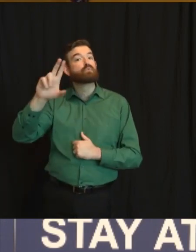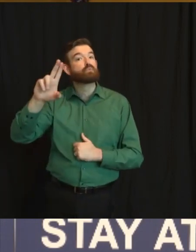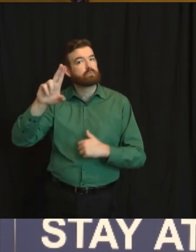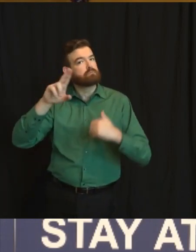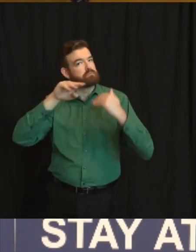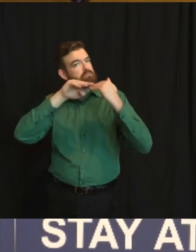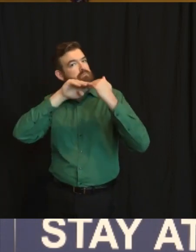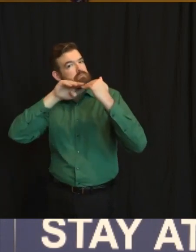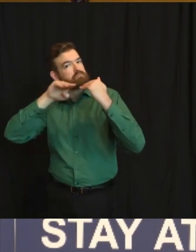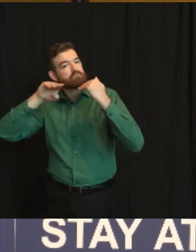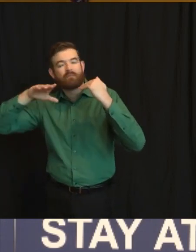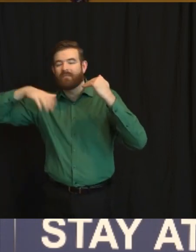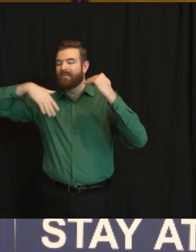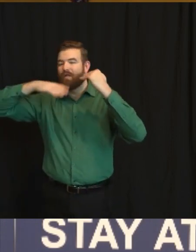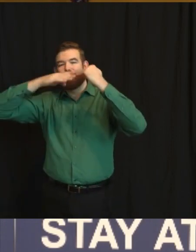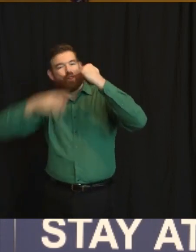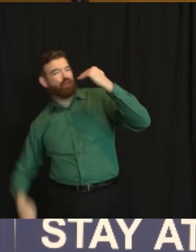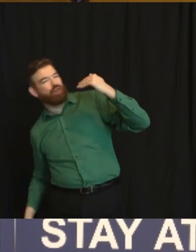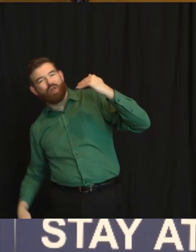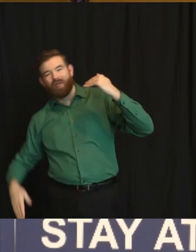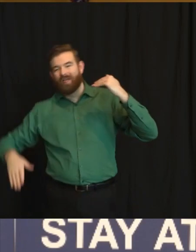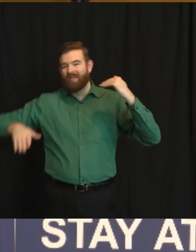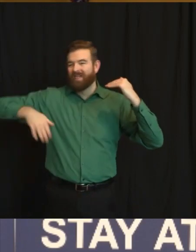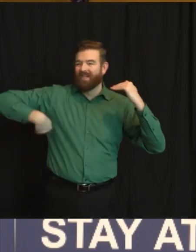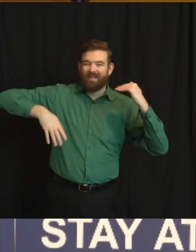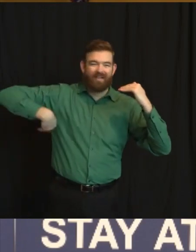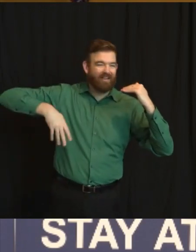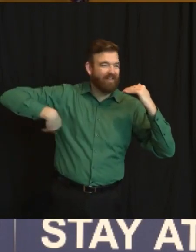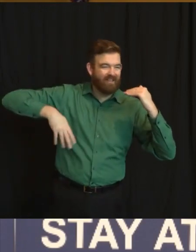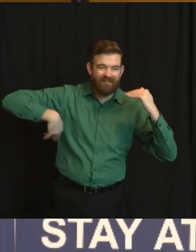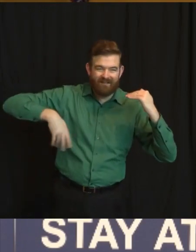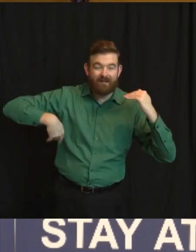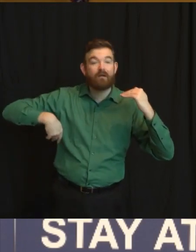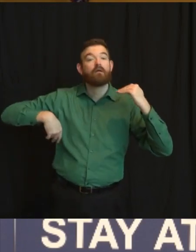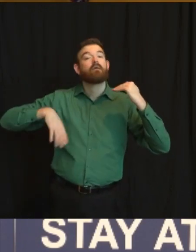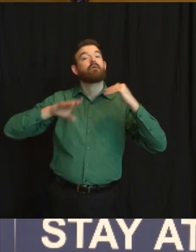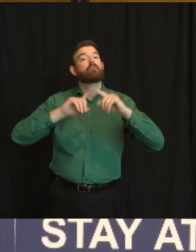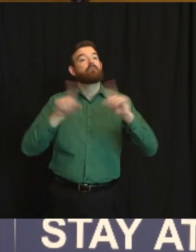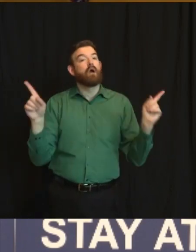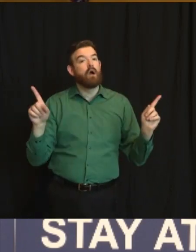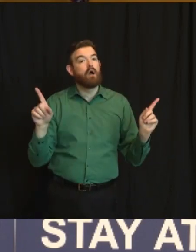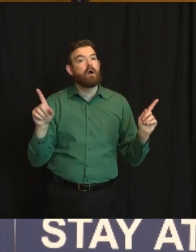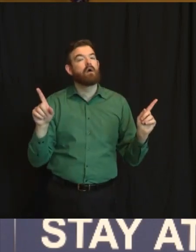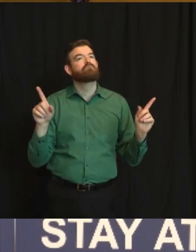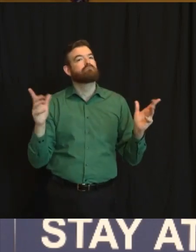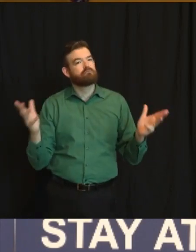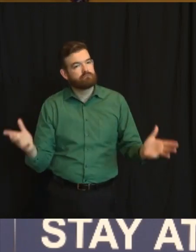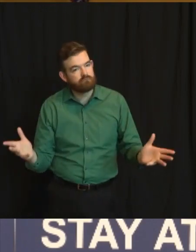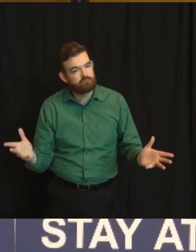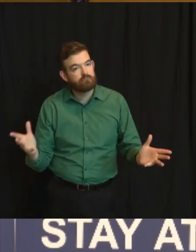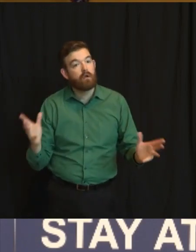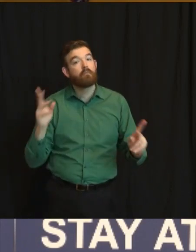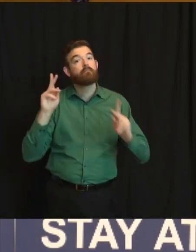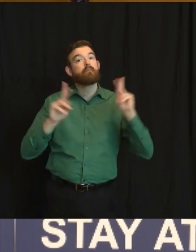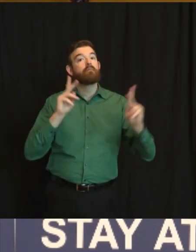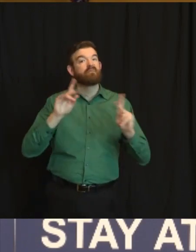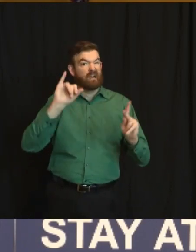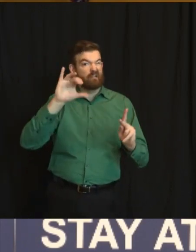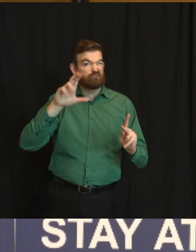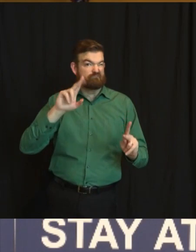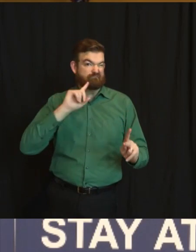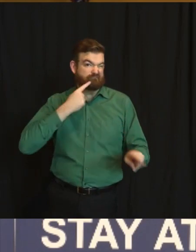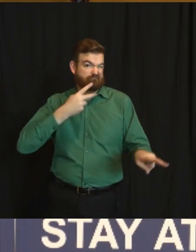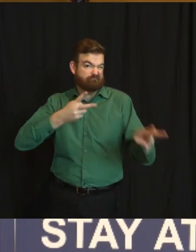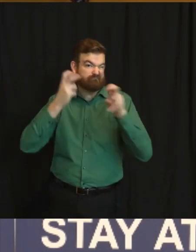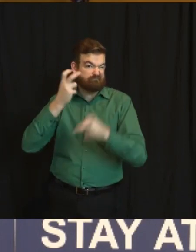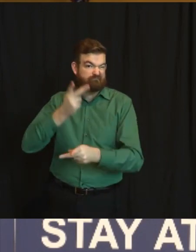decrease. But we have seen a decrease in the number of individuals in critical care who are and require